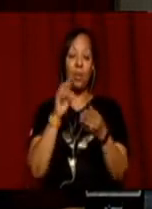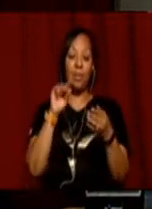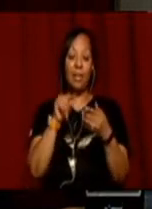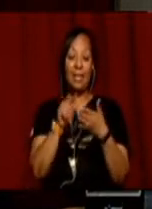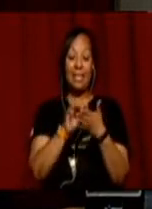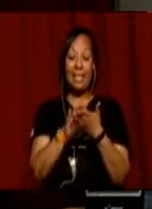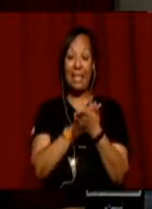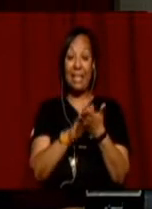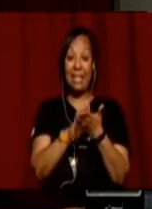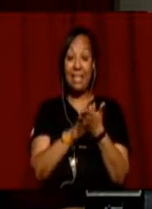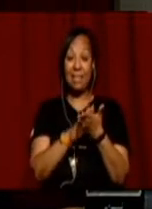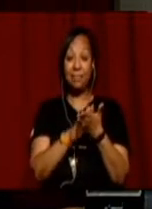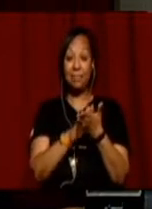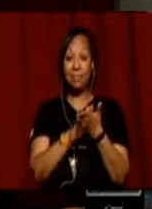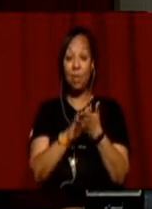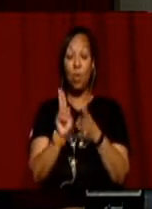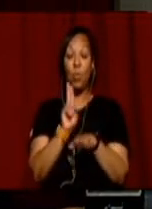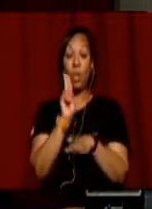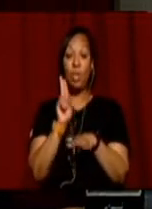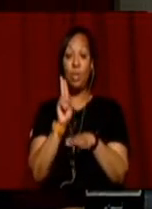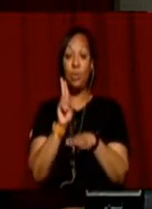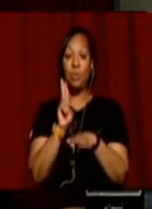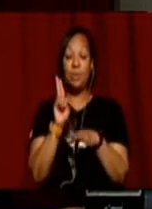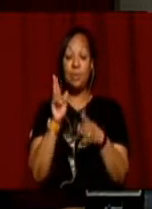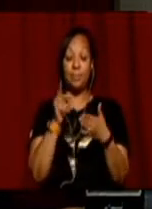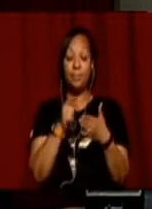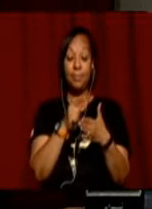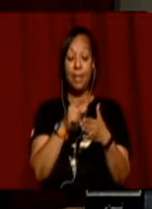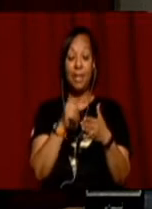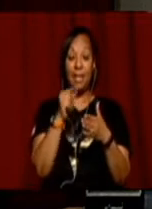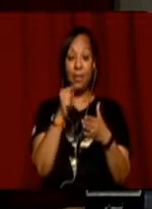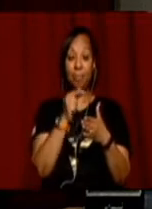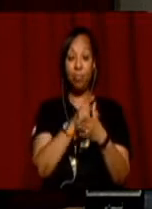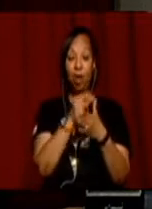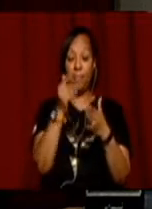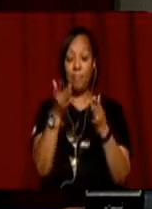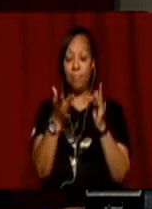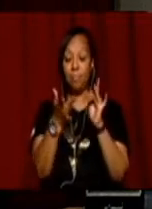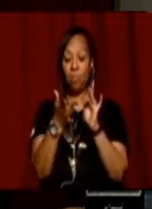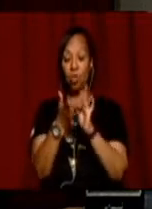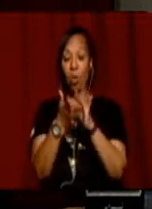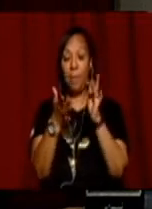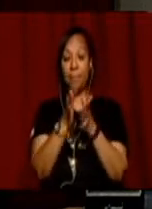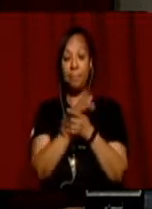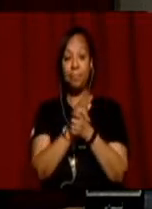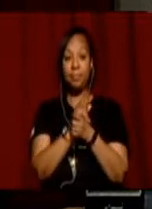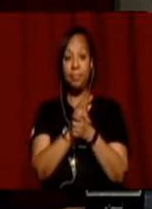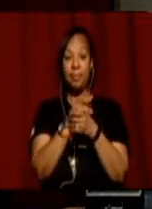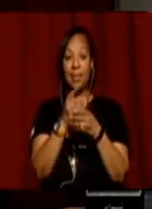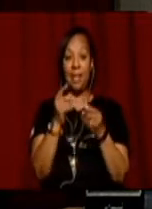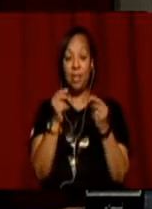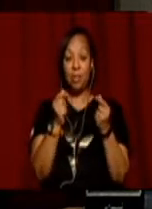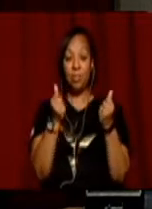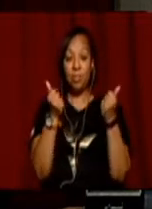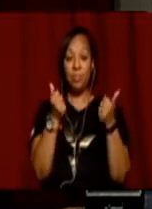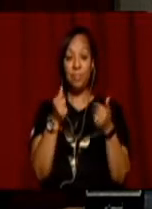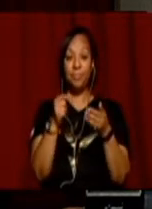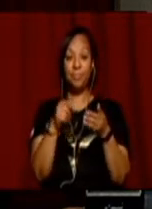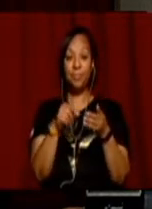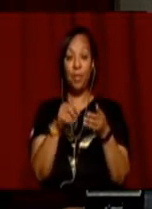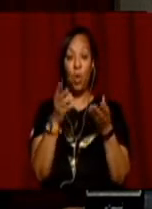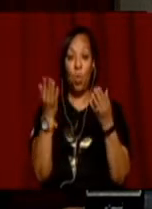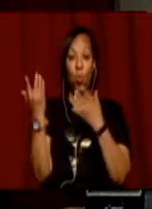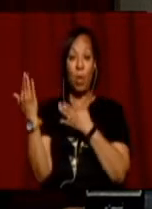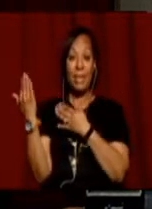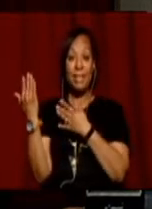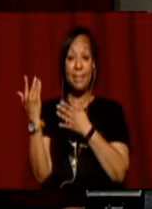clean surface. We're going to take a lancet, get a few drops of blood, drop it into the well, add a few drops of reagent, wait